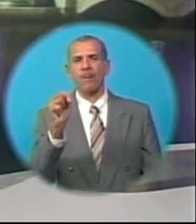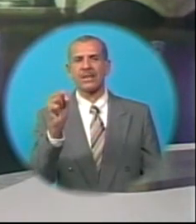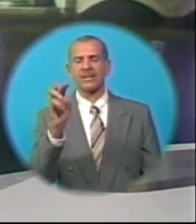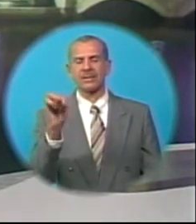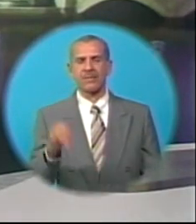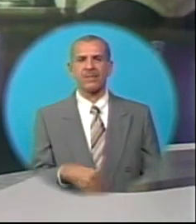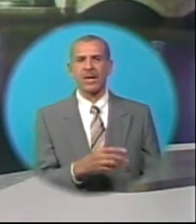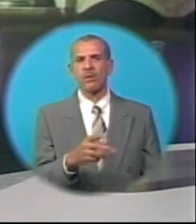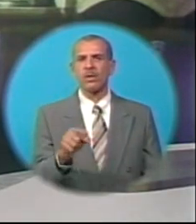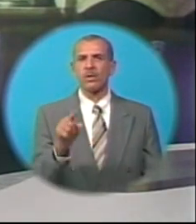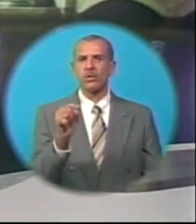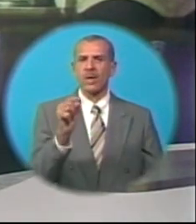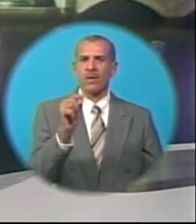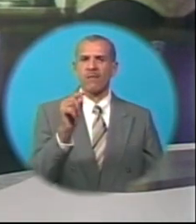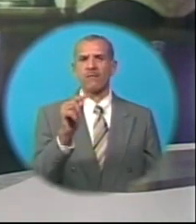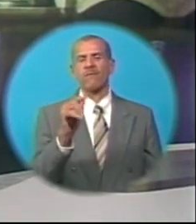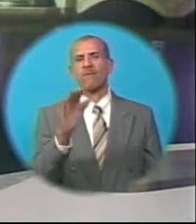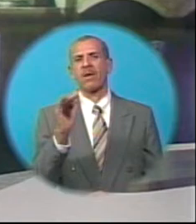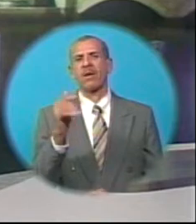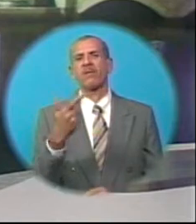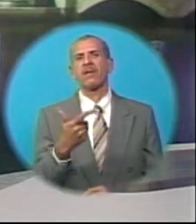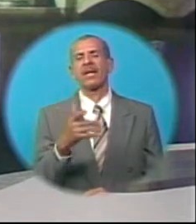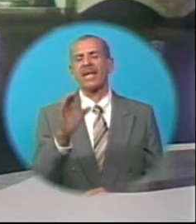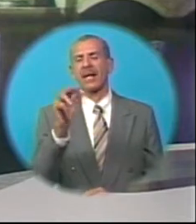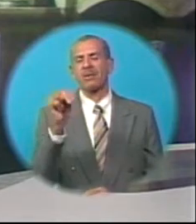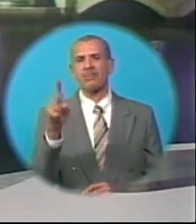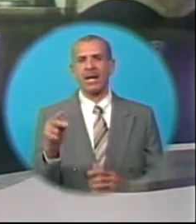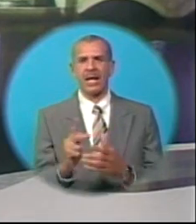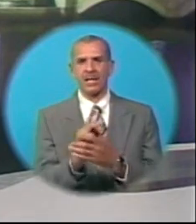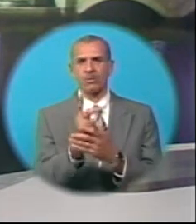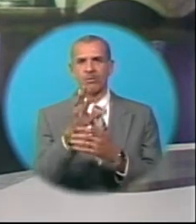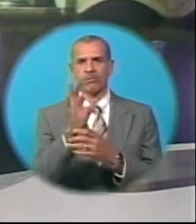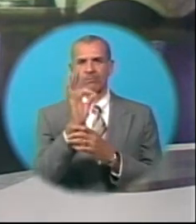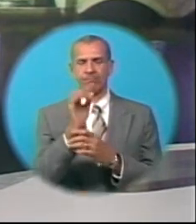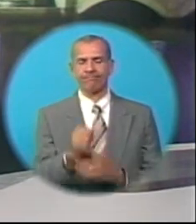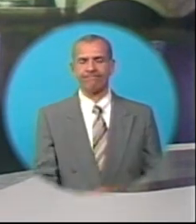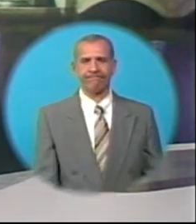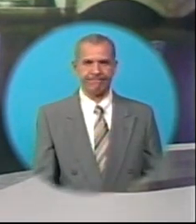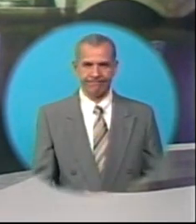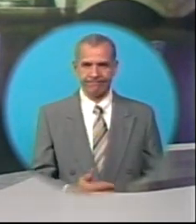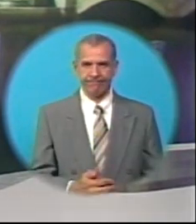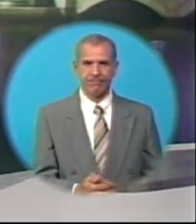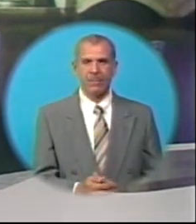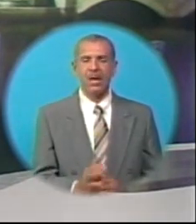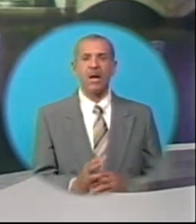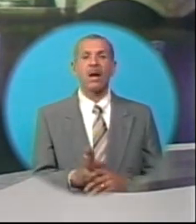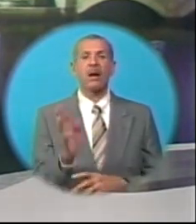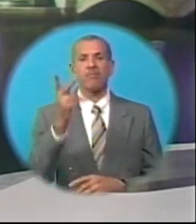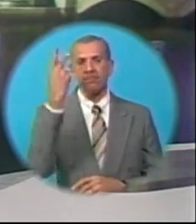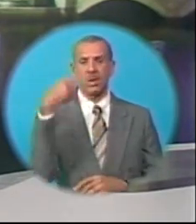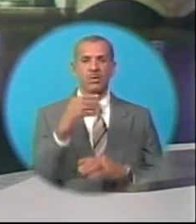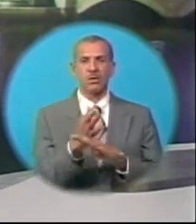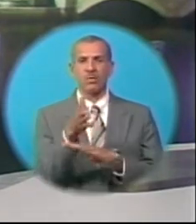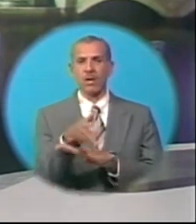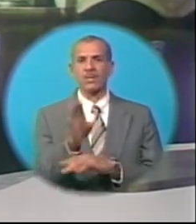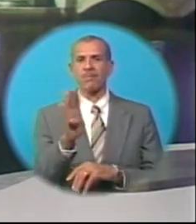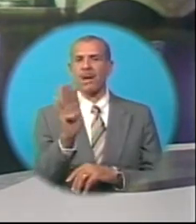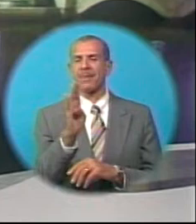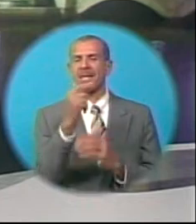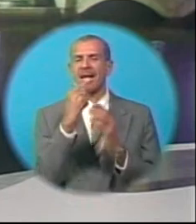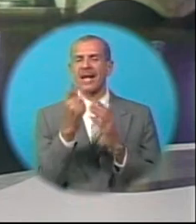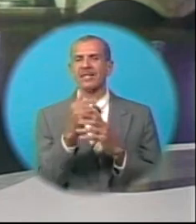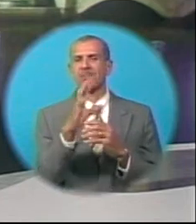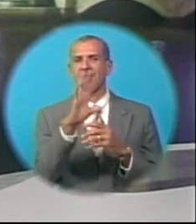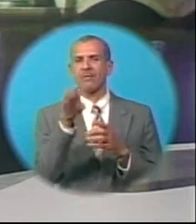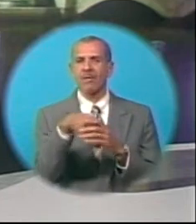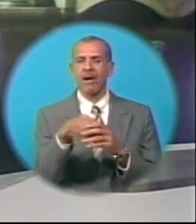4,025 cannabis plants were seized. No arrests were made. Parents across Barbados are being encouraged to play a more active